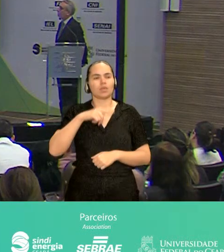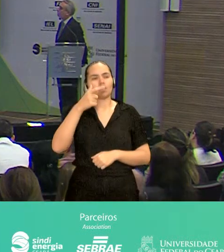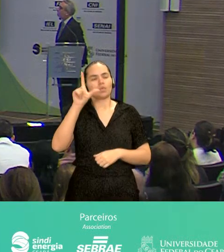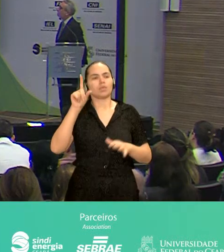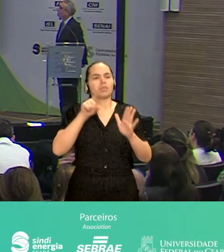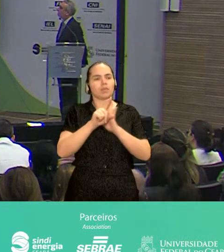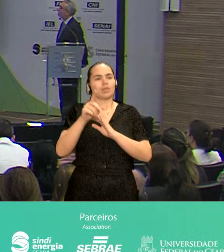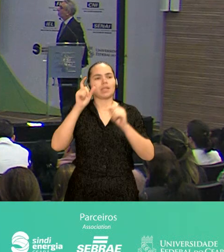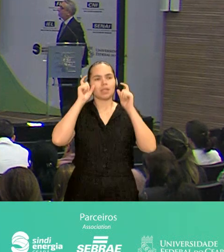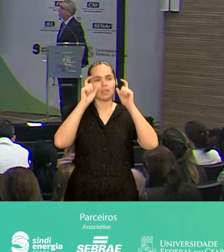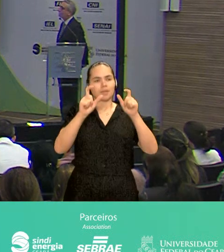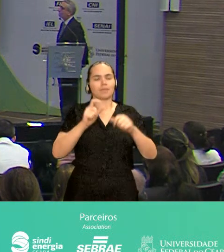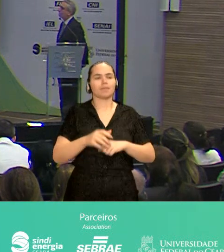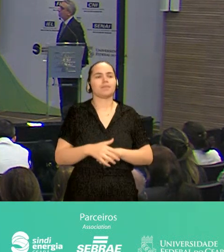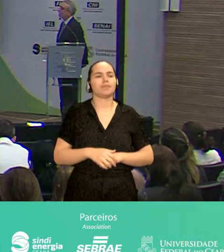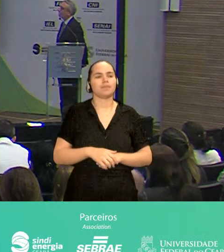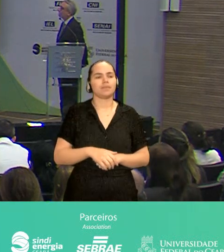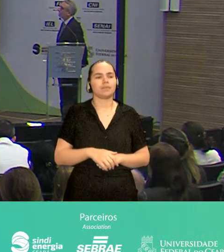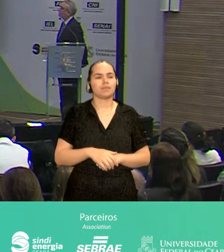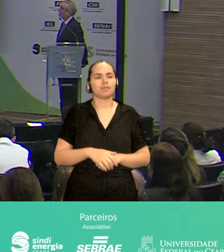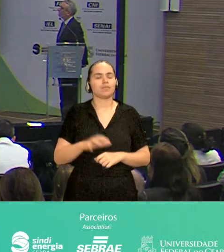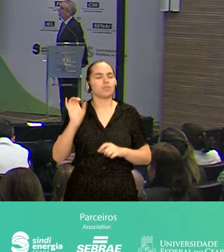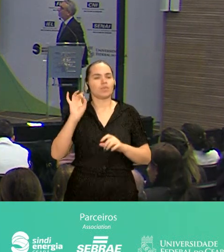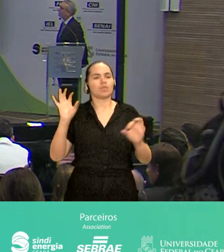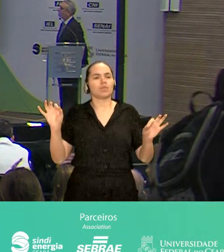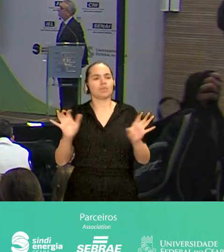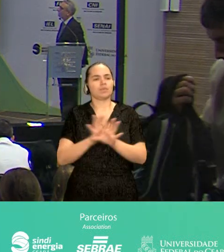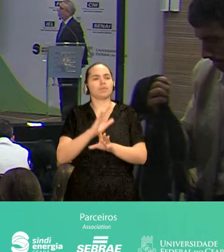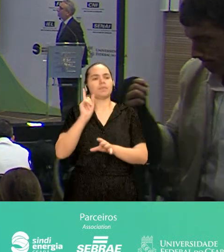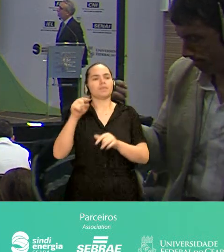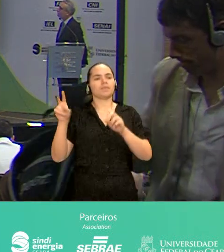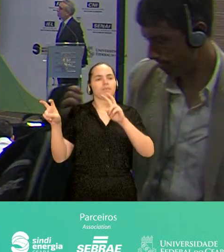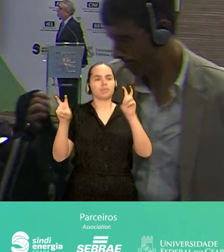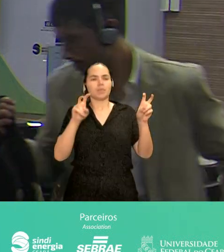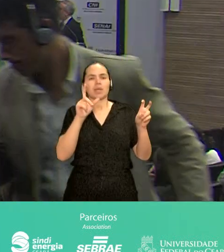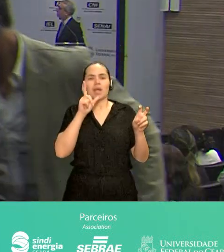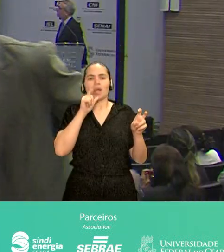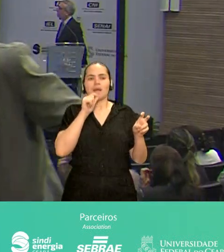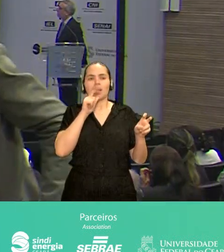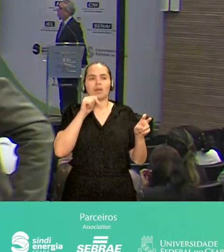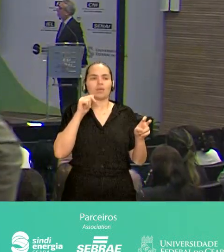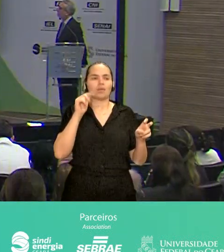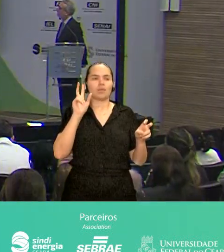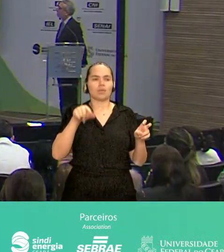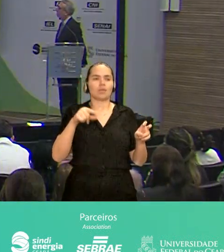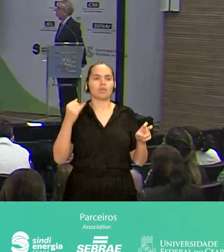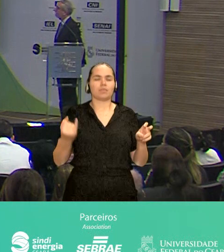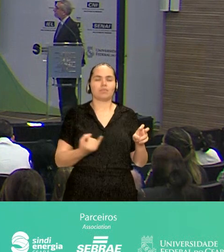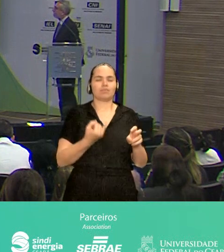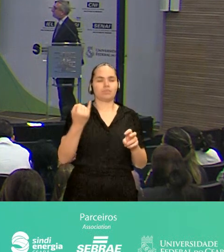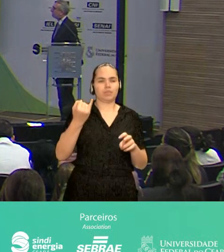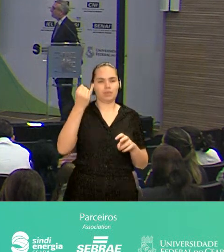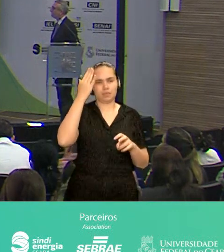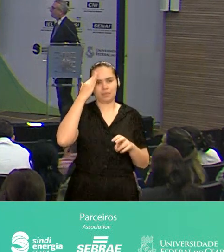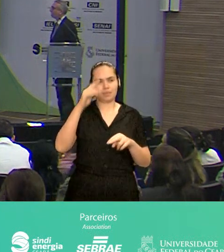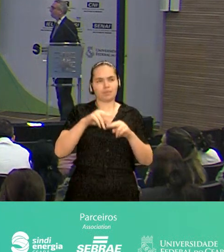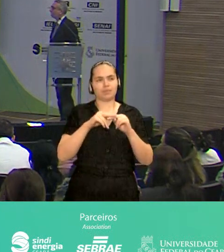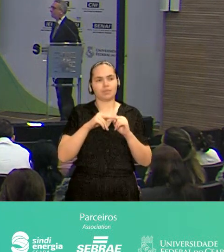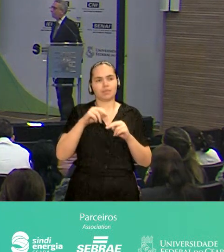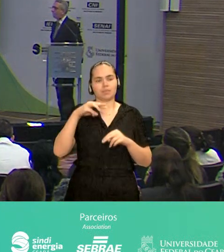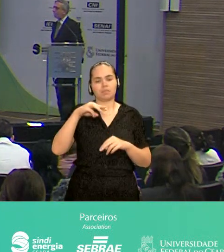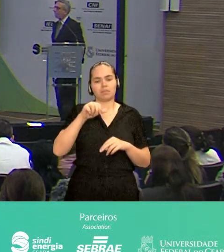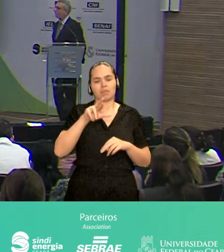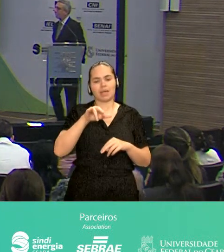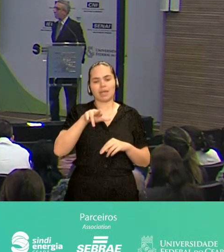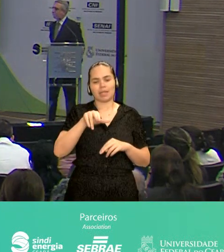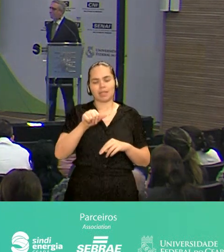pergunta interessante que It's about só water. para terminar, que é sobre a água. I don't know Eu if acho que é Marina um is tópico online for the importante. Não sei se a Q&A. Marina Yes,